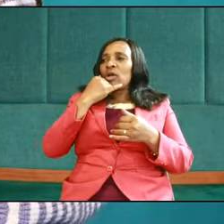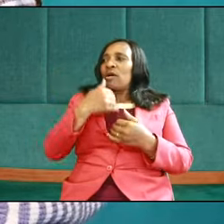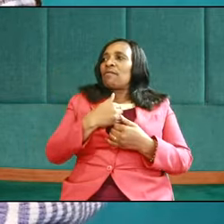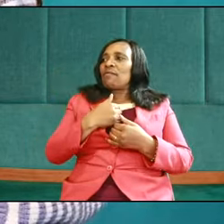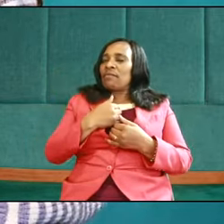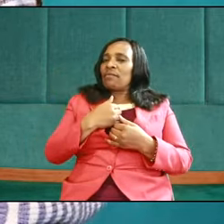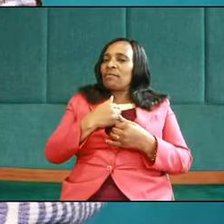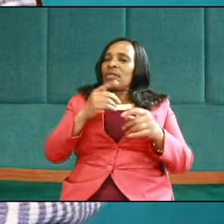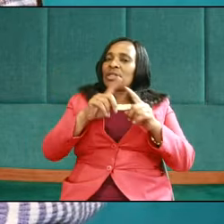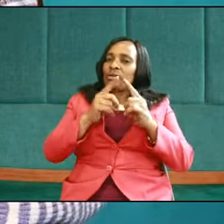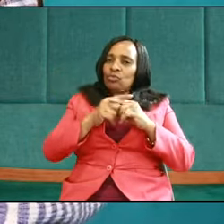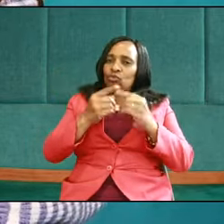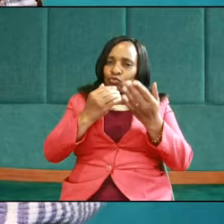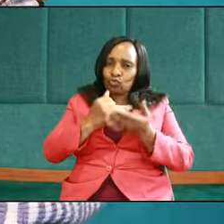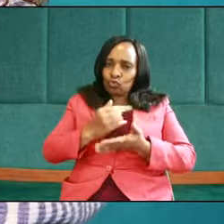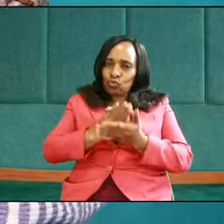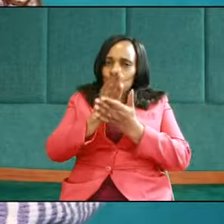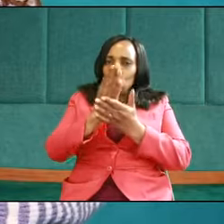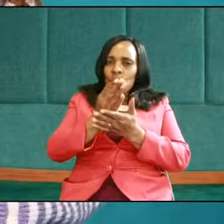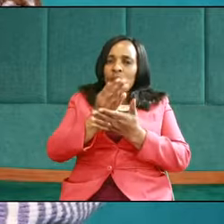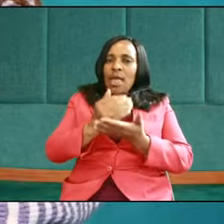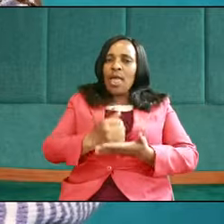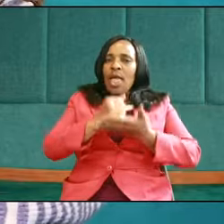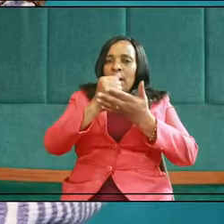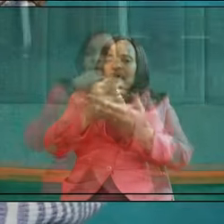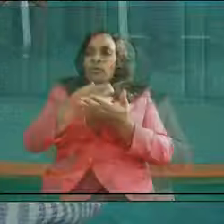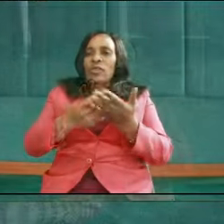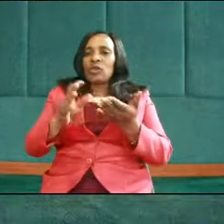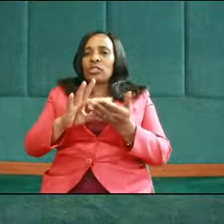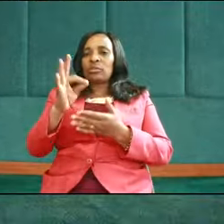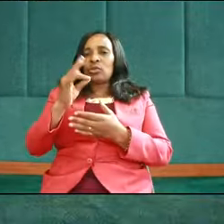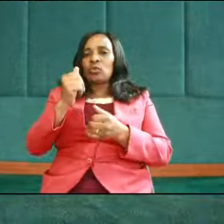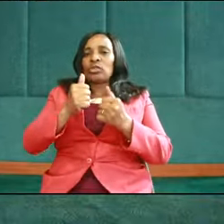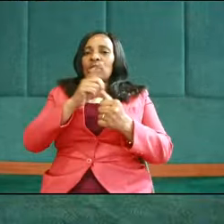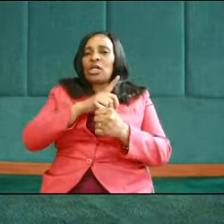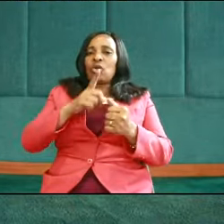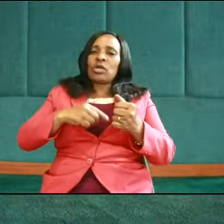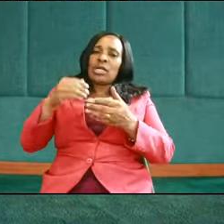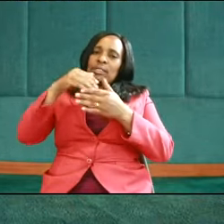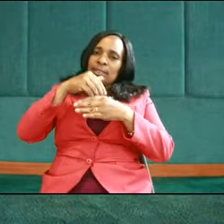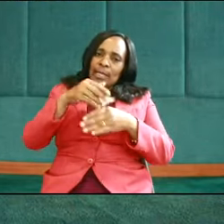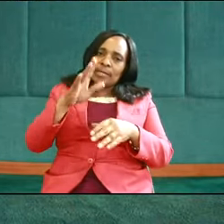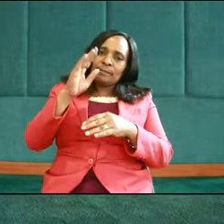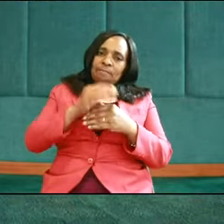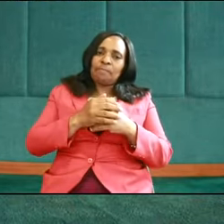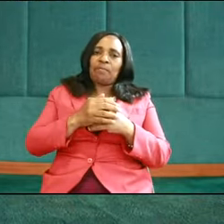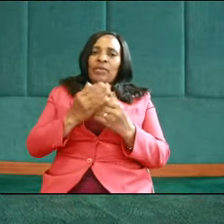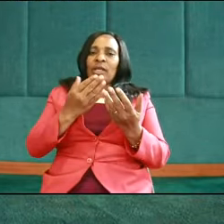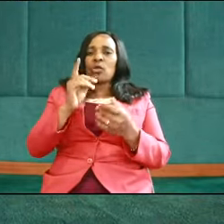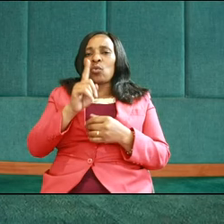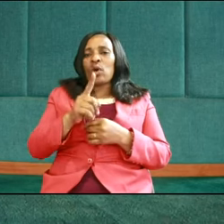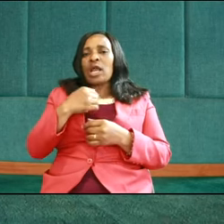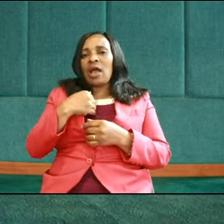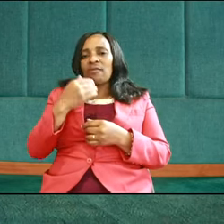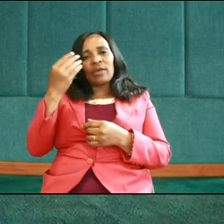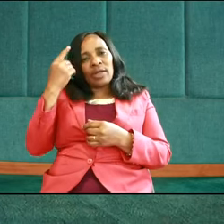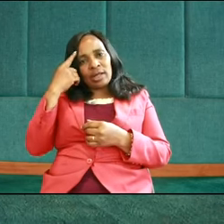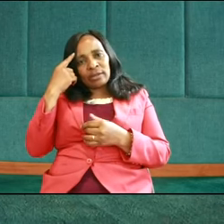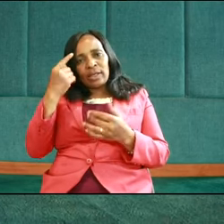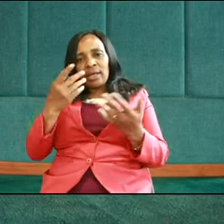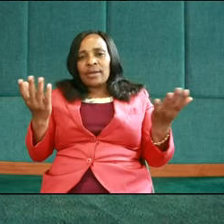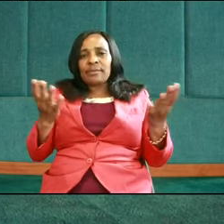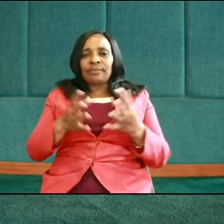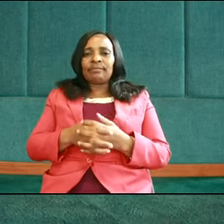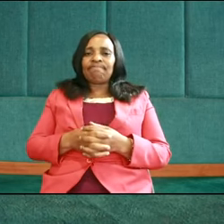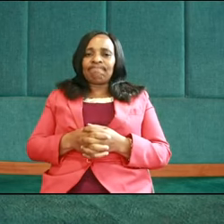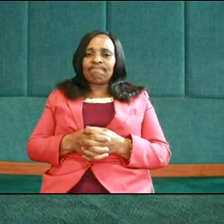course, with the guidance of the Holy Spirit, which the Lord has granted us. Amen. Amen. Anyone else with any thoughts?